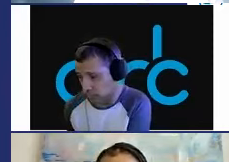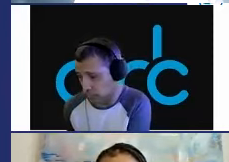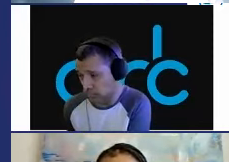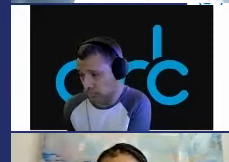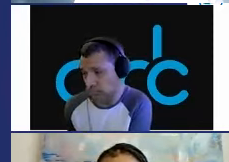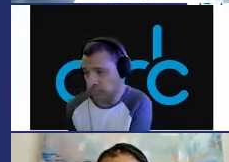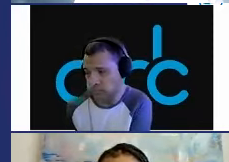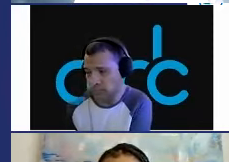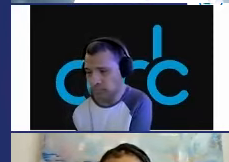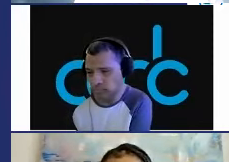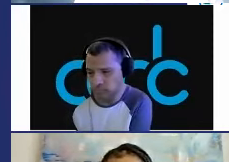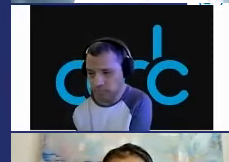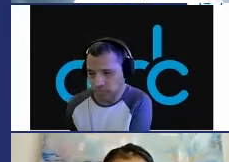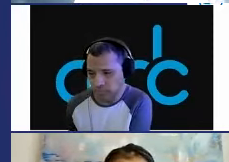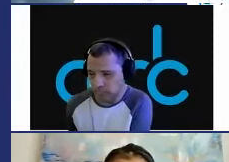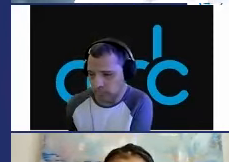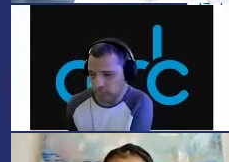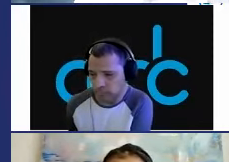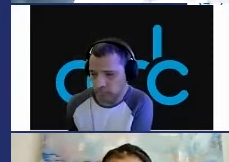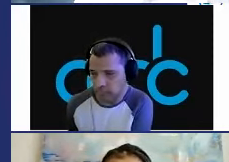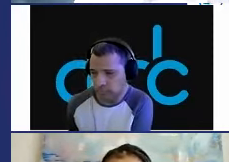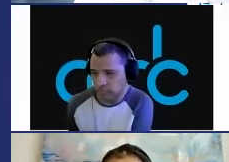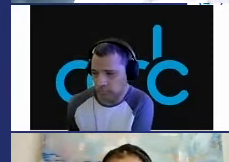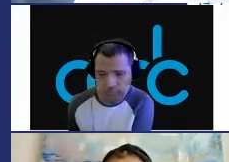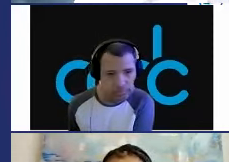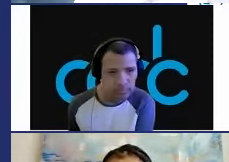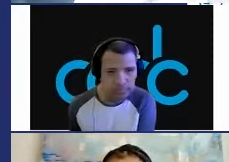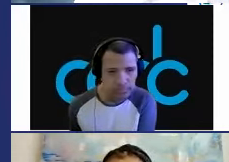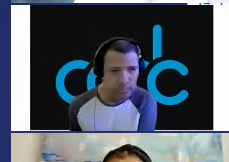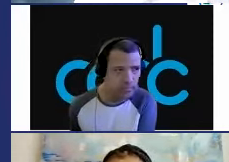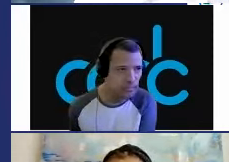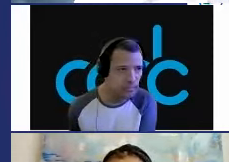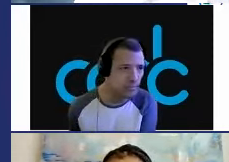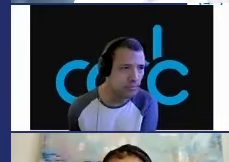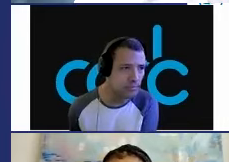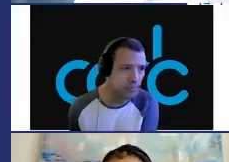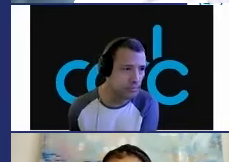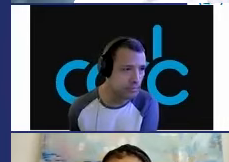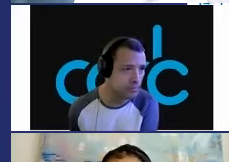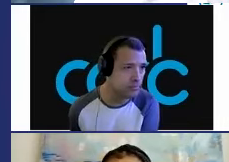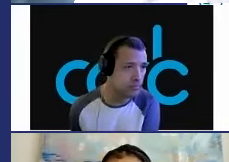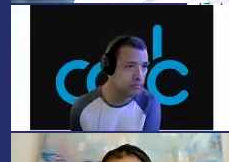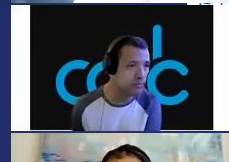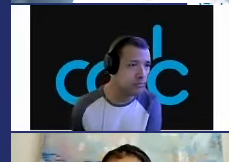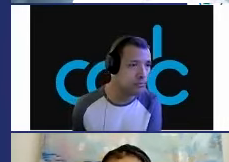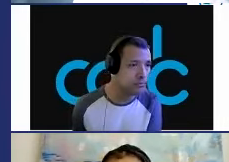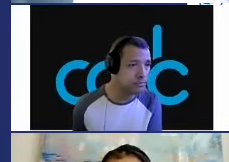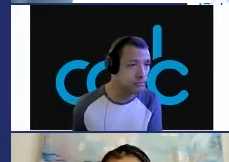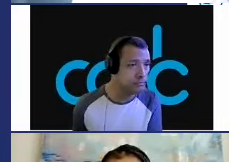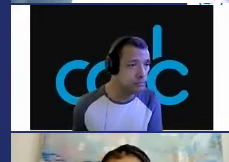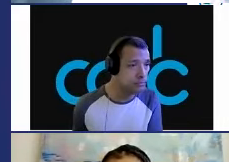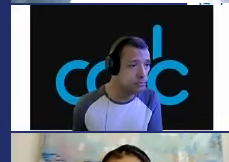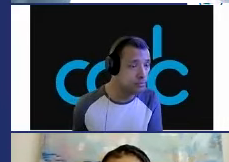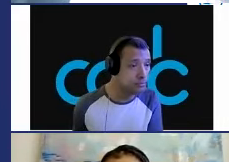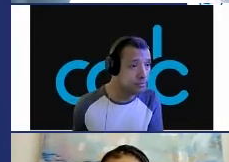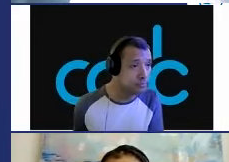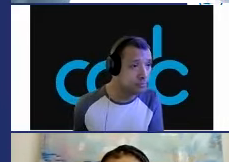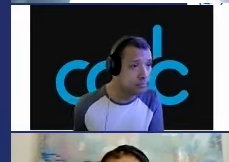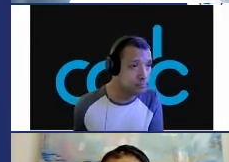finished up the conversation around our charter and making sure to hone in a little bit more on some of our priority populations, identifying